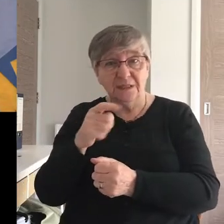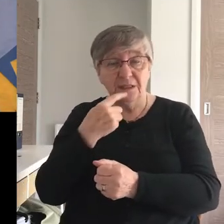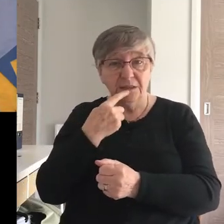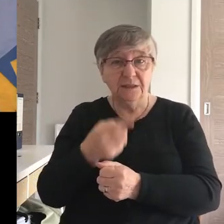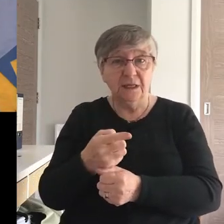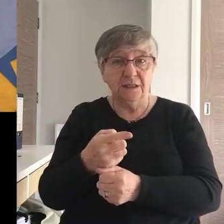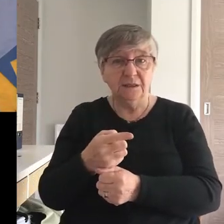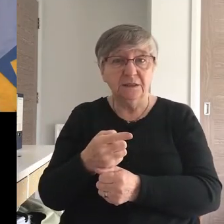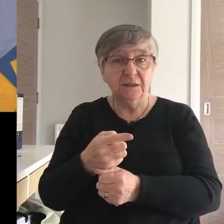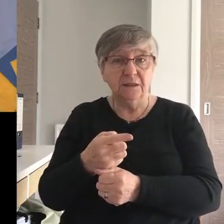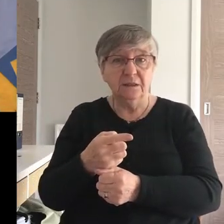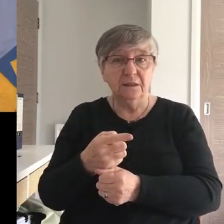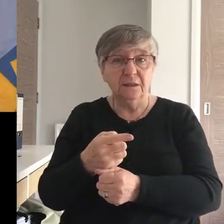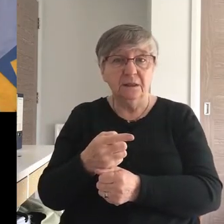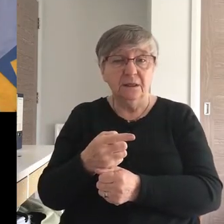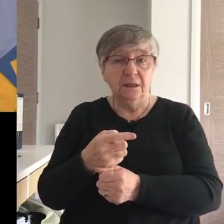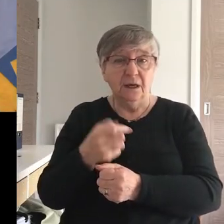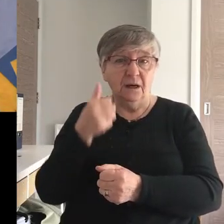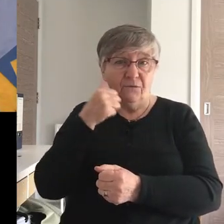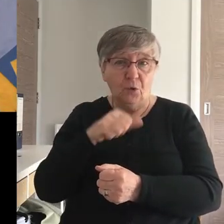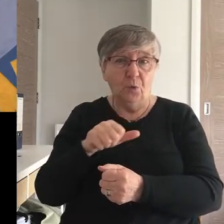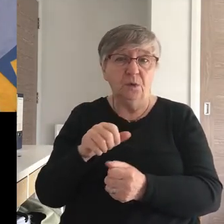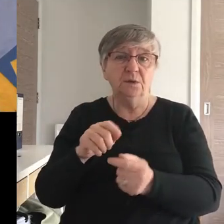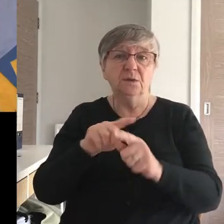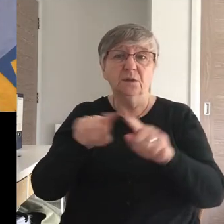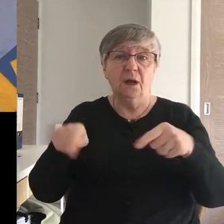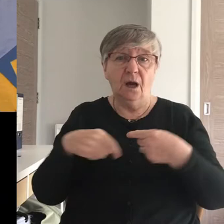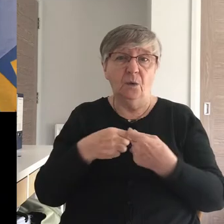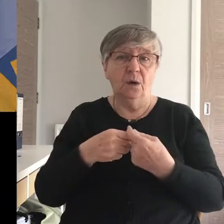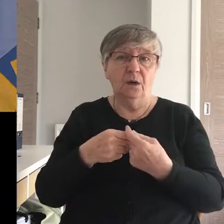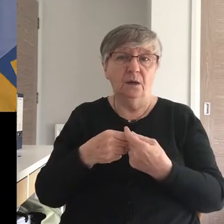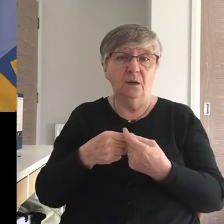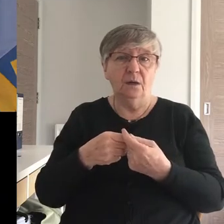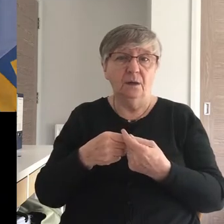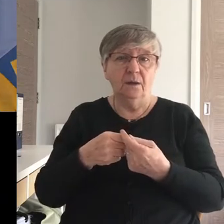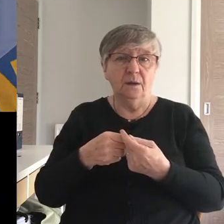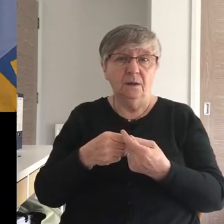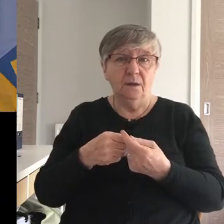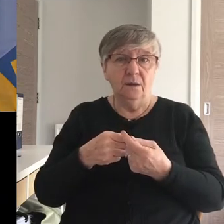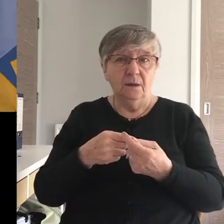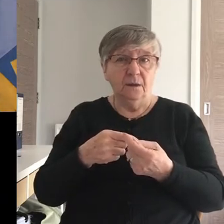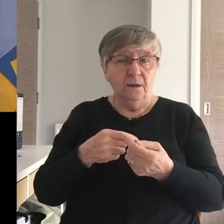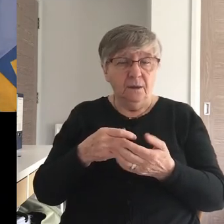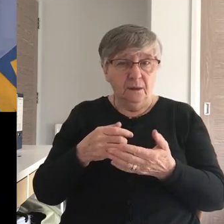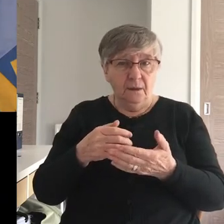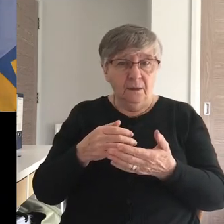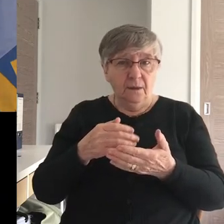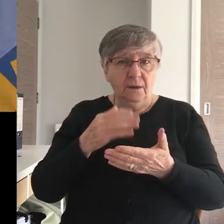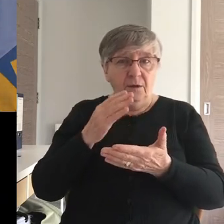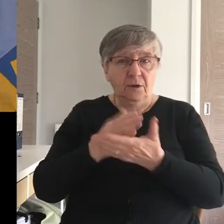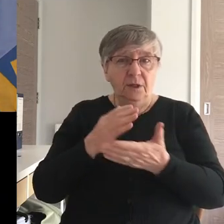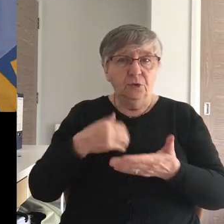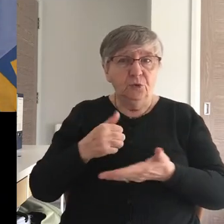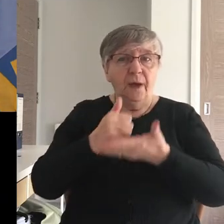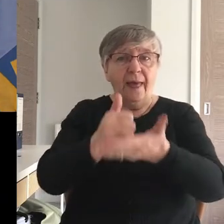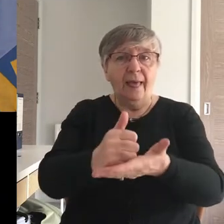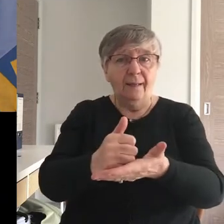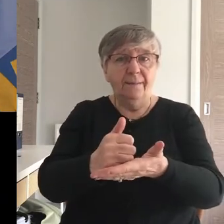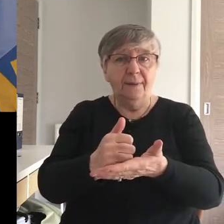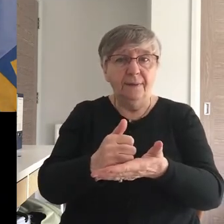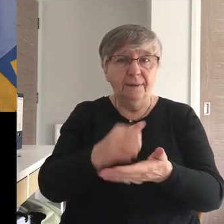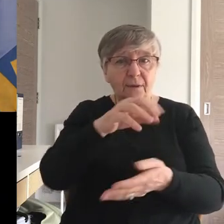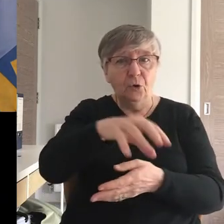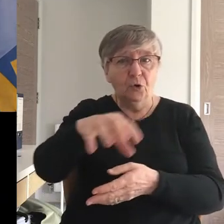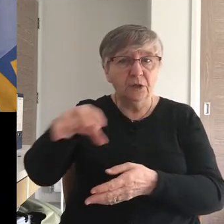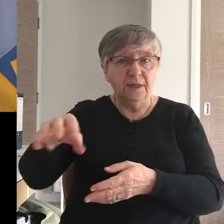15. And of course, our obligations to help the needy extends much further, which is why we support